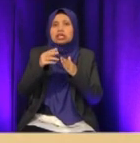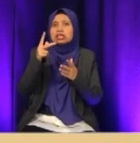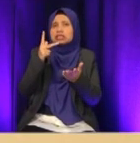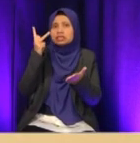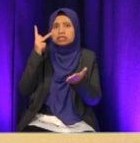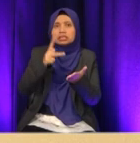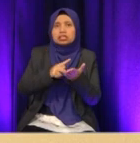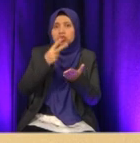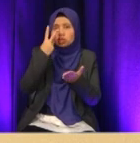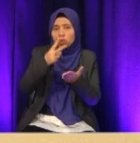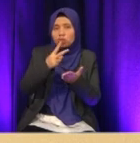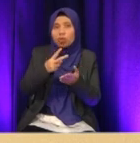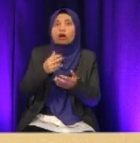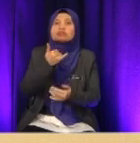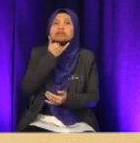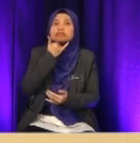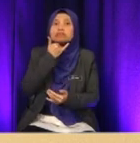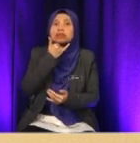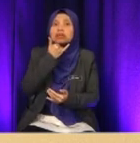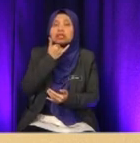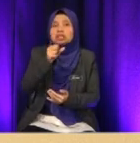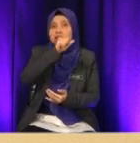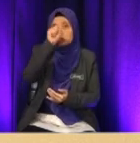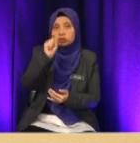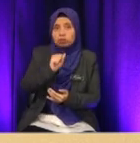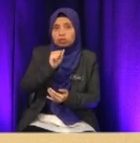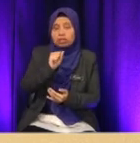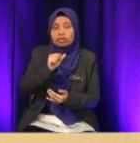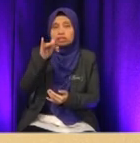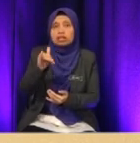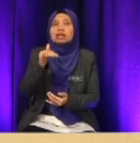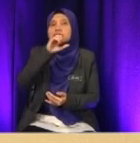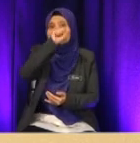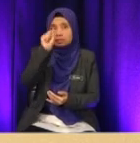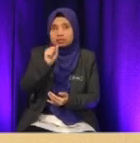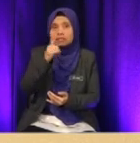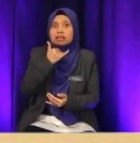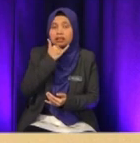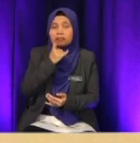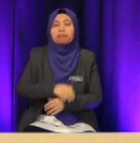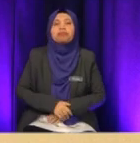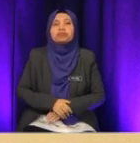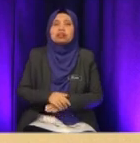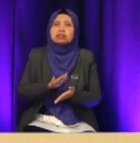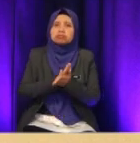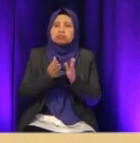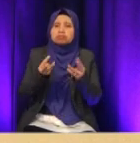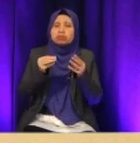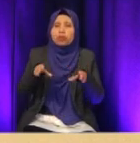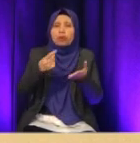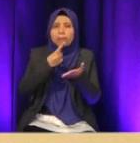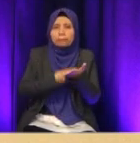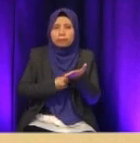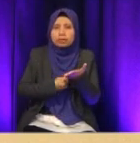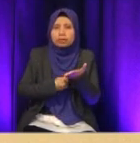the details in the question. Read the question carefully before you hear the recording, mm-hmm. and make sure you know exactly what to listen for. Mm-hmm. So this